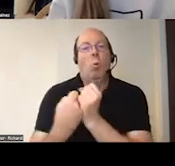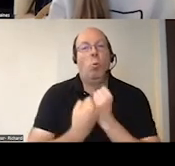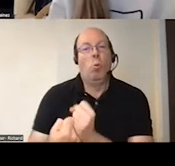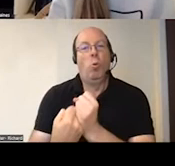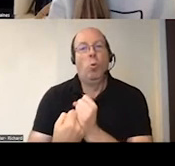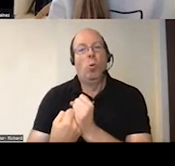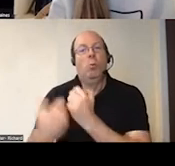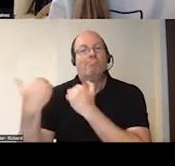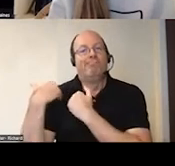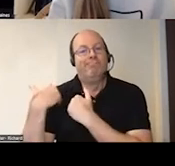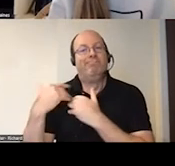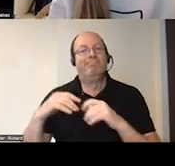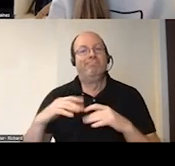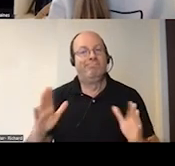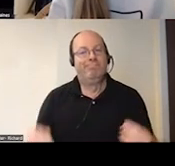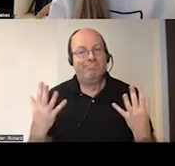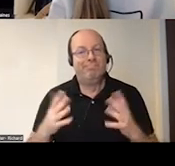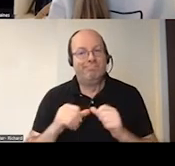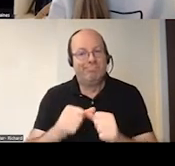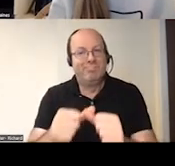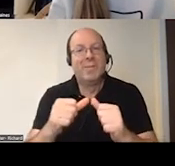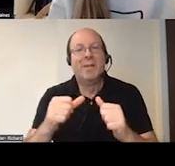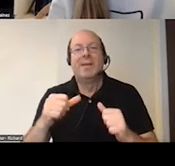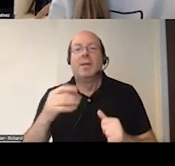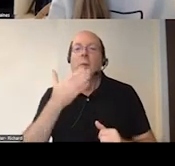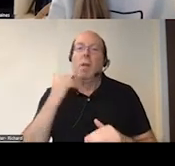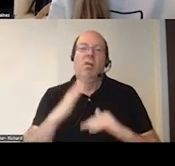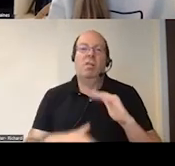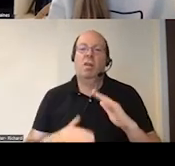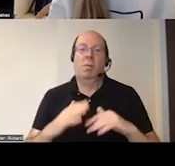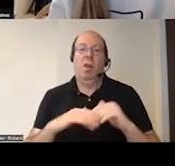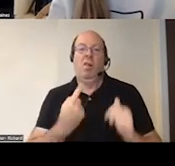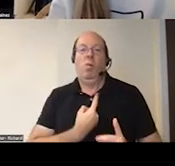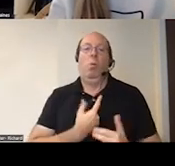accountable and motivated. And it's so much better than when I was working by myself.